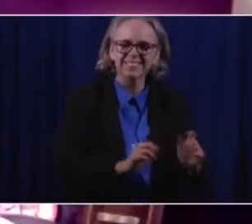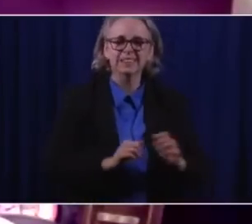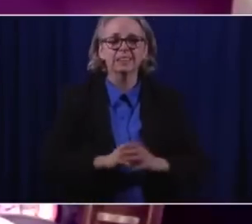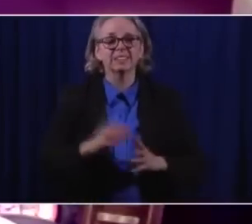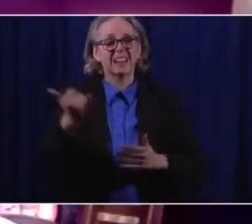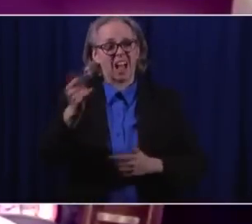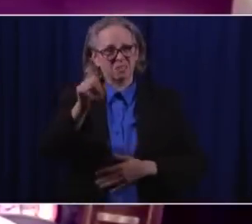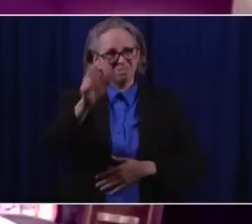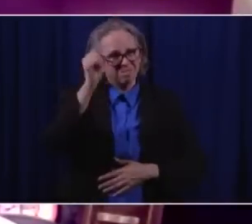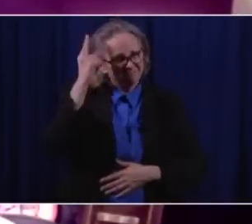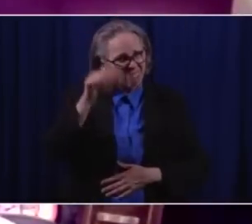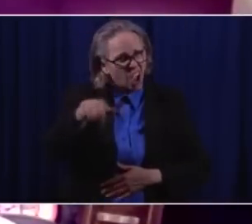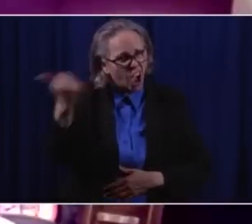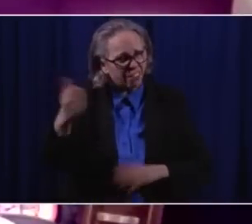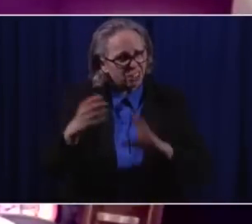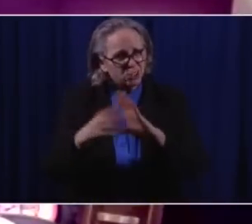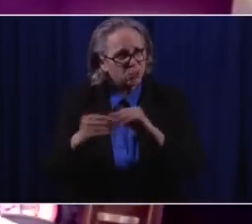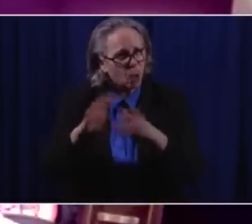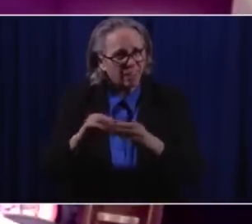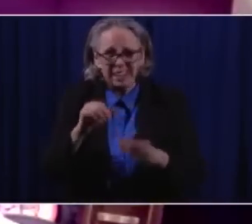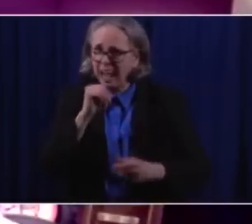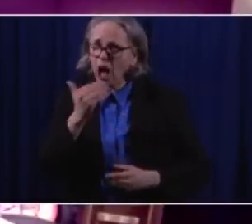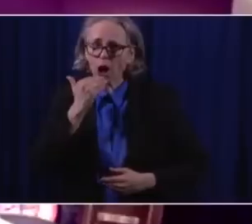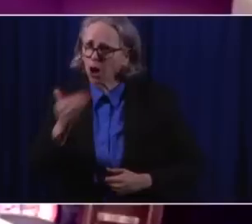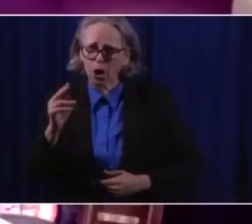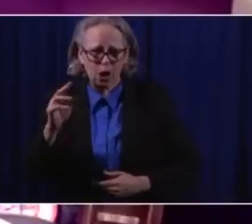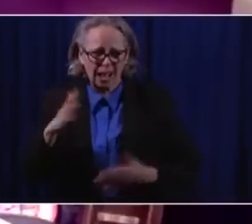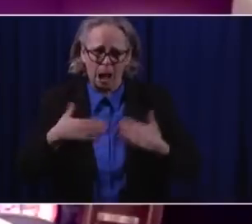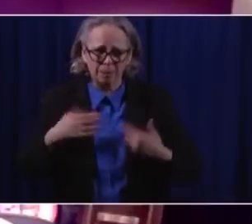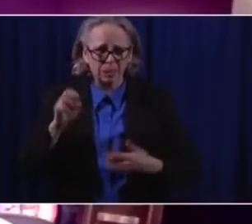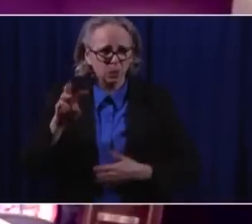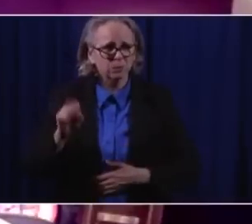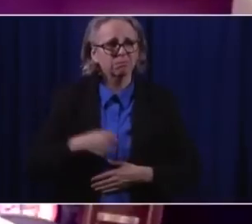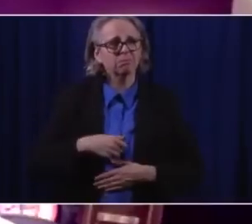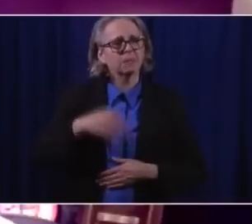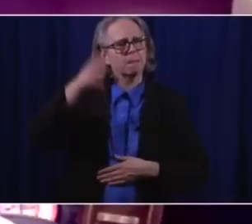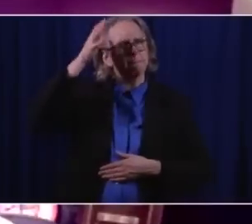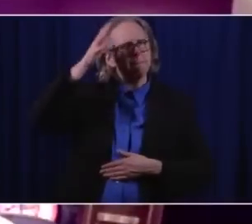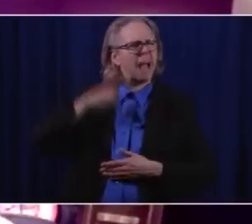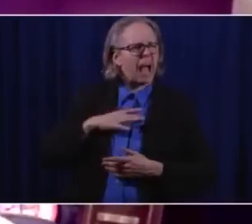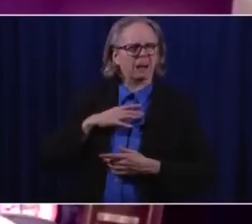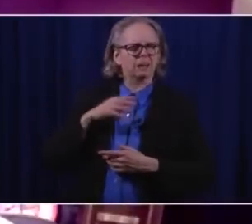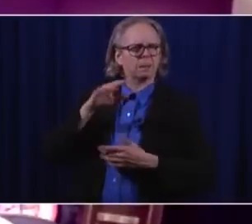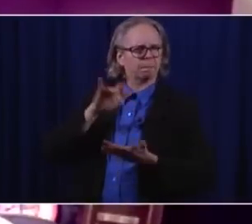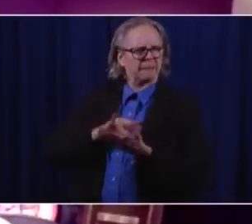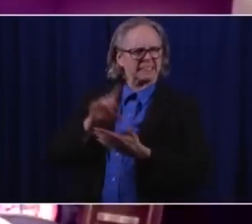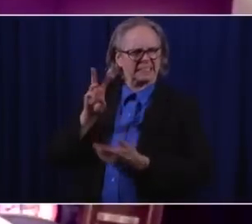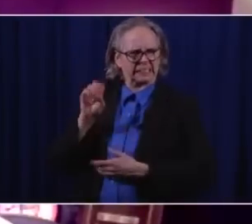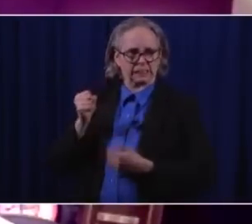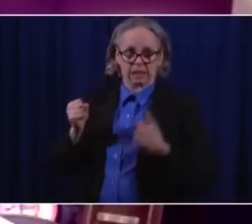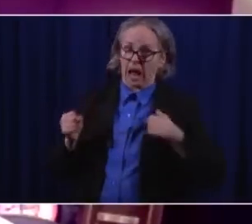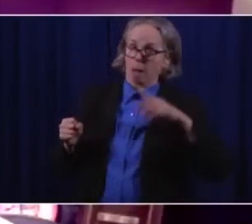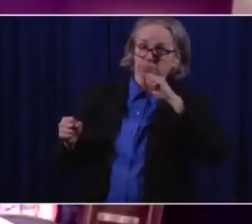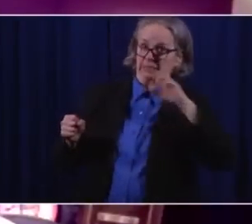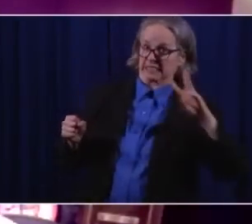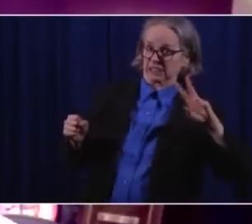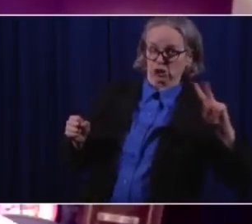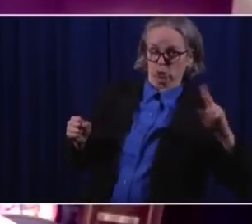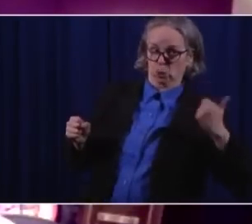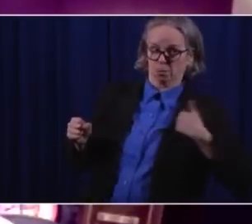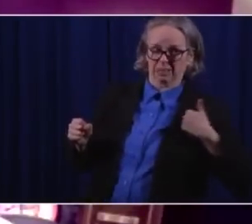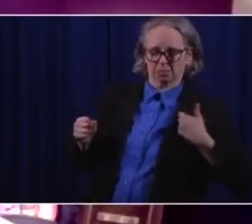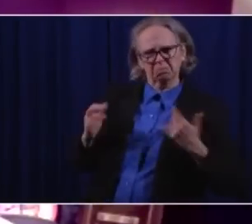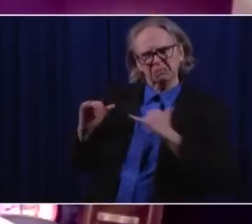so happy. Gentleman in his mid-60s. I'm approaching 62. Mid-60s doesn't sound all that old to me anymore.